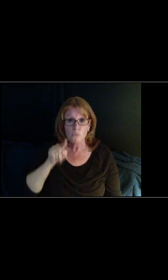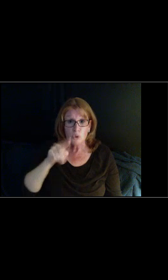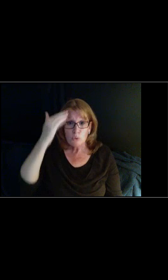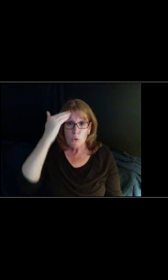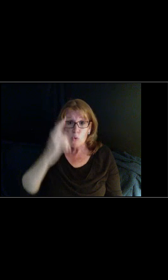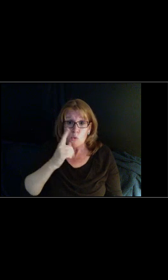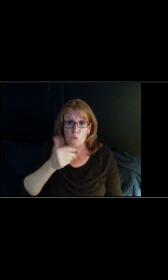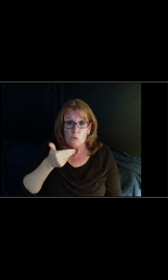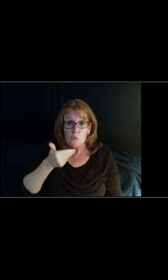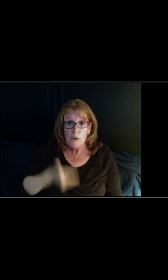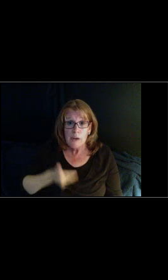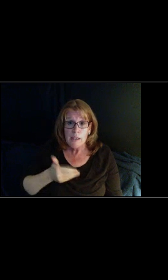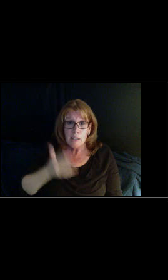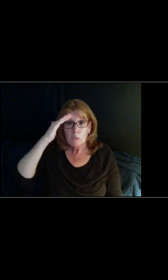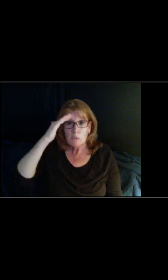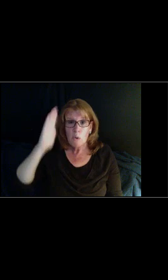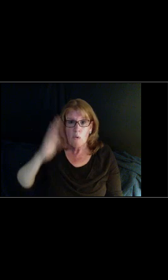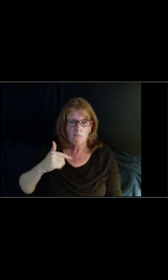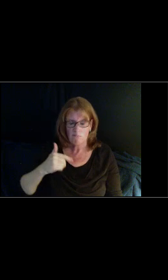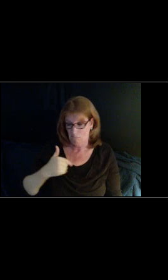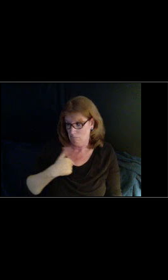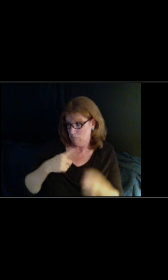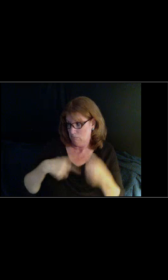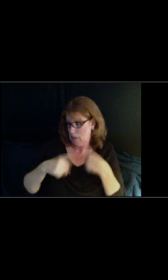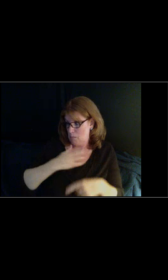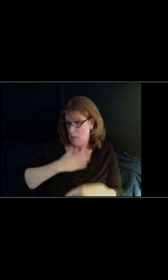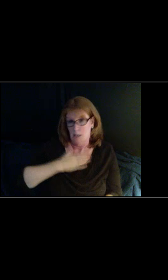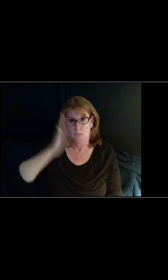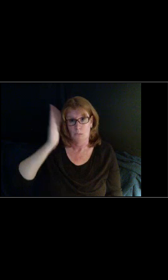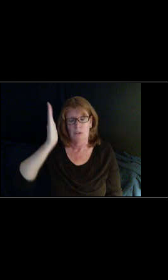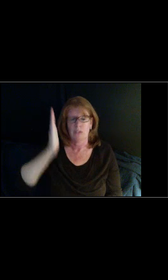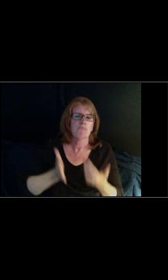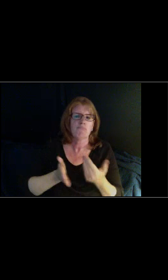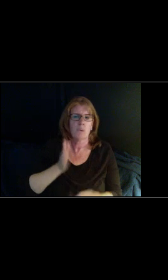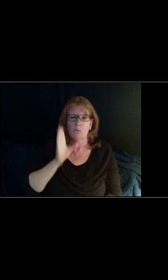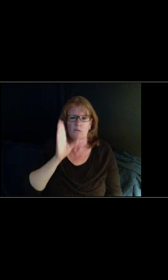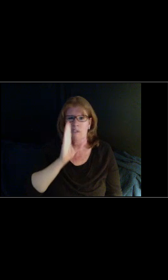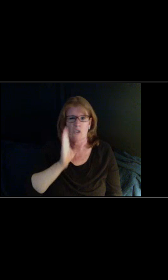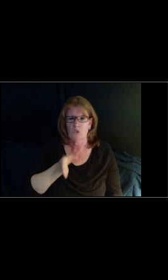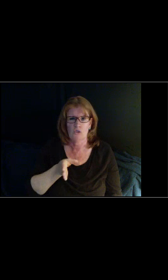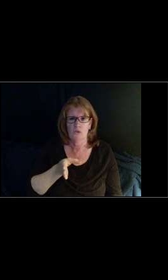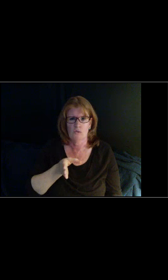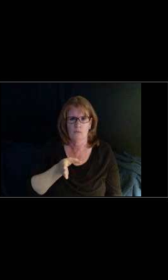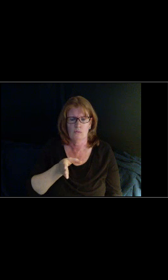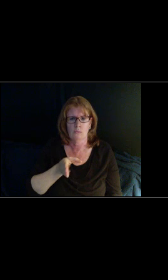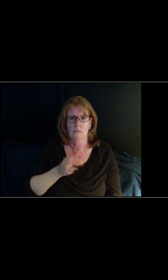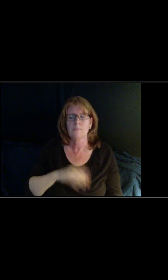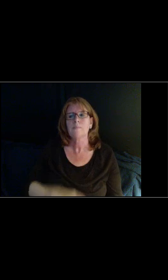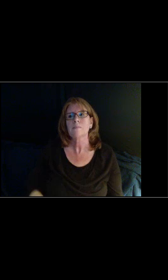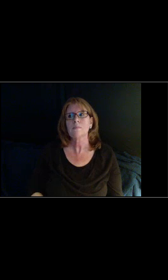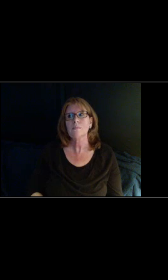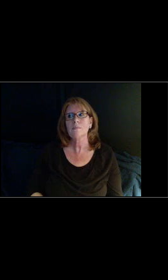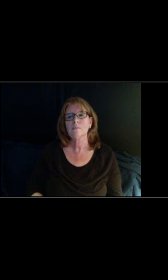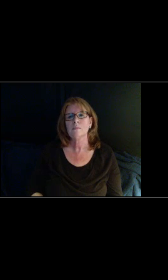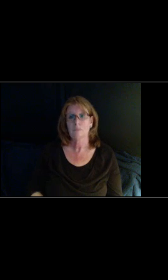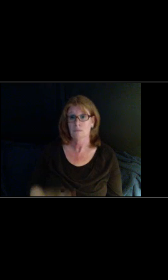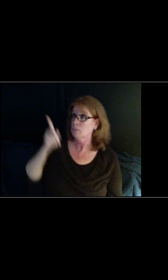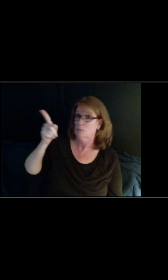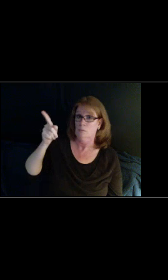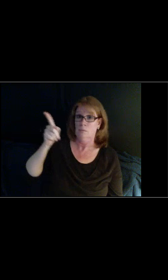want to address it directly. And for example, today, in general, it is the concept of signing